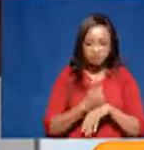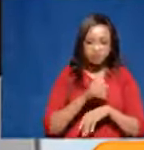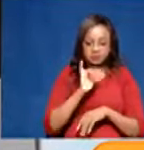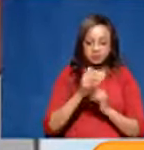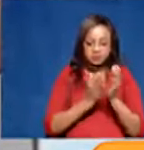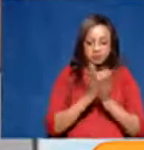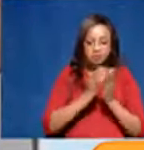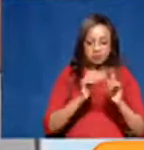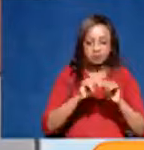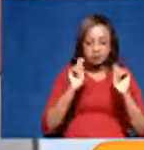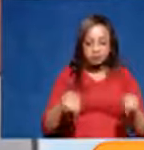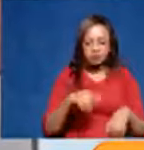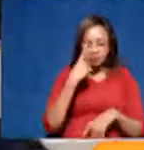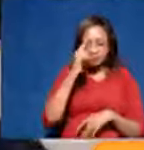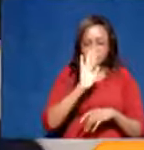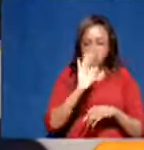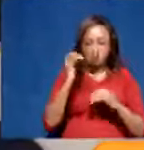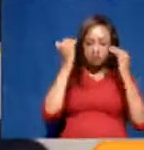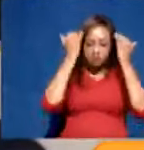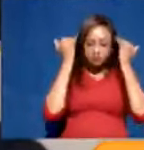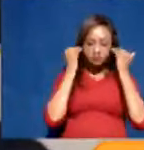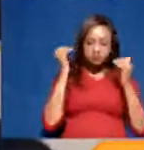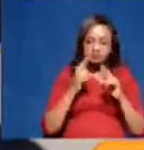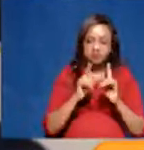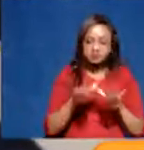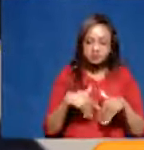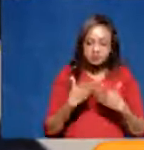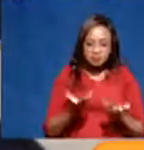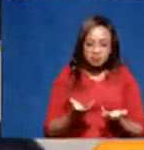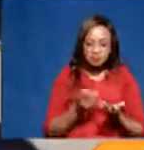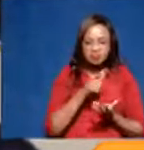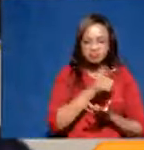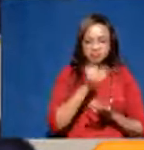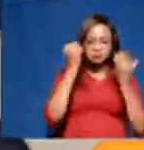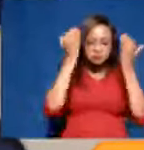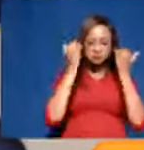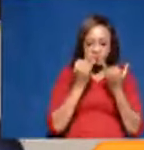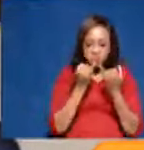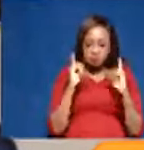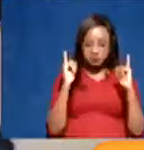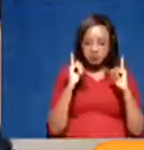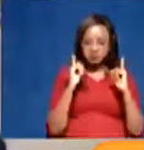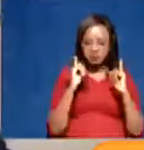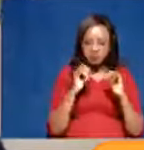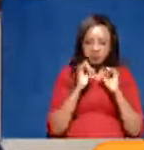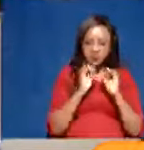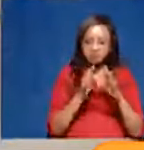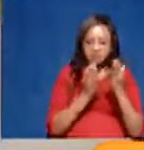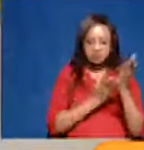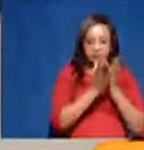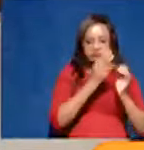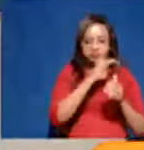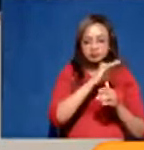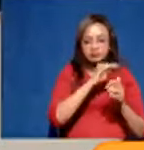desks for the Judiciary. How will the Judiciary be independent? It will not be independent when the Huduma Centre is